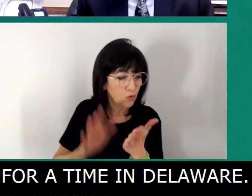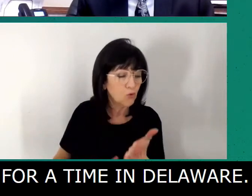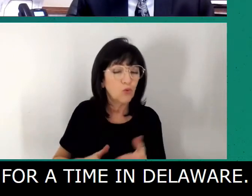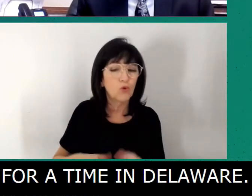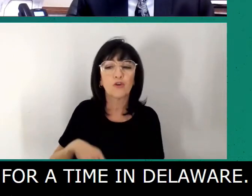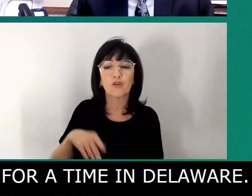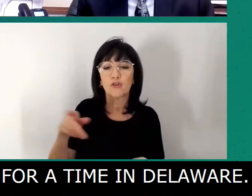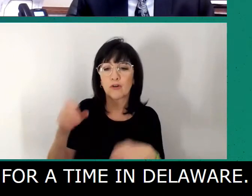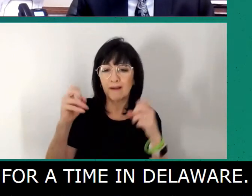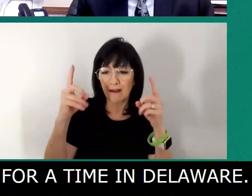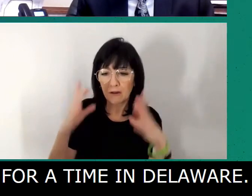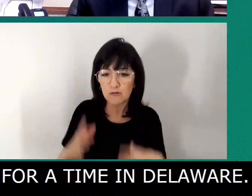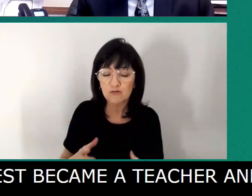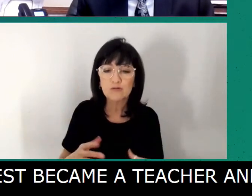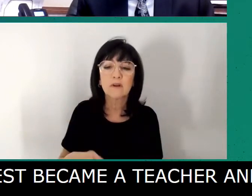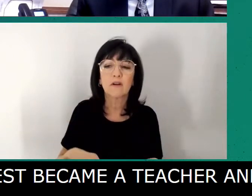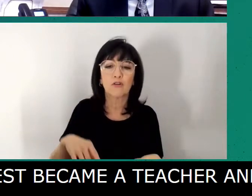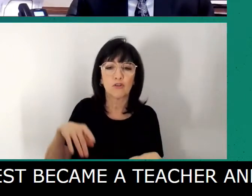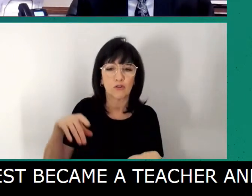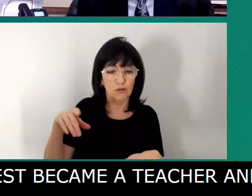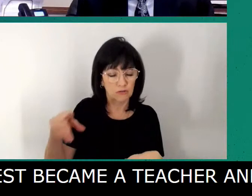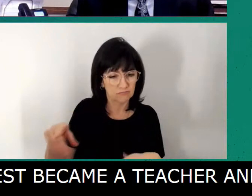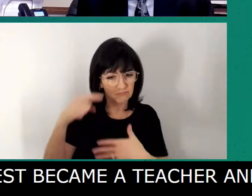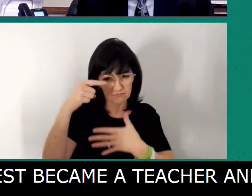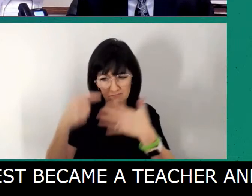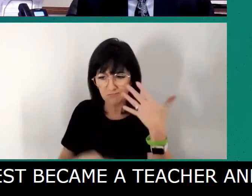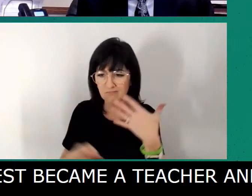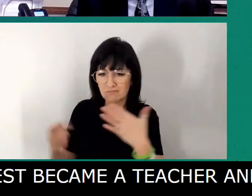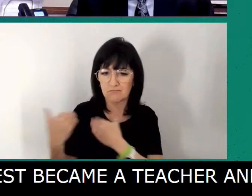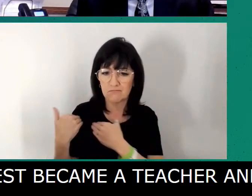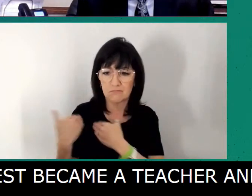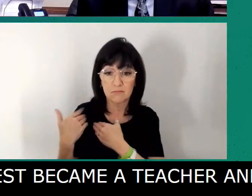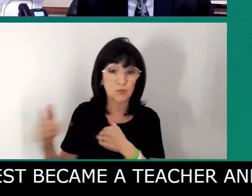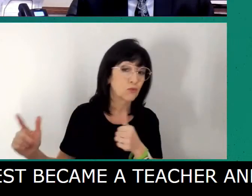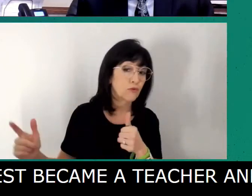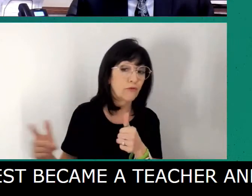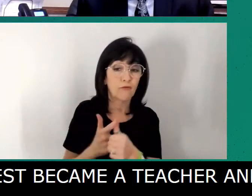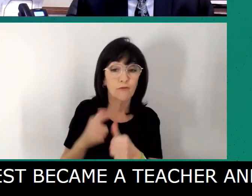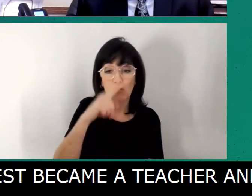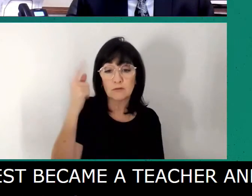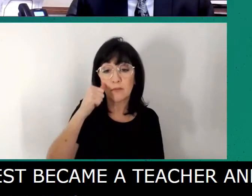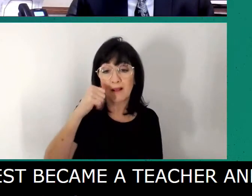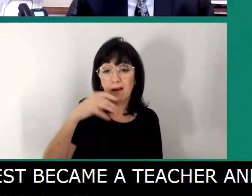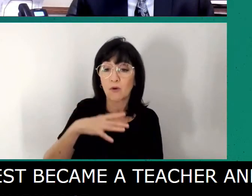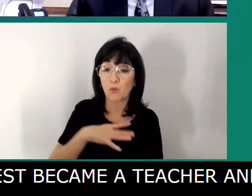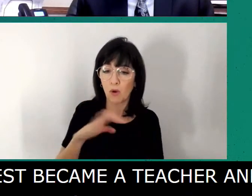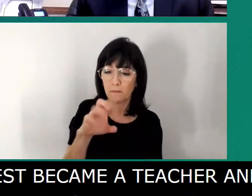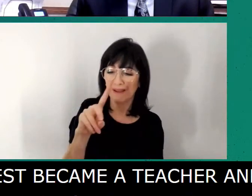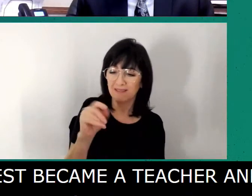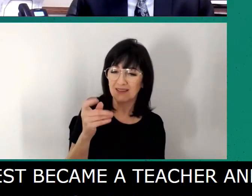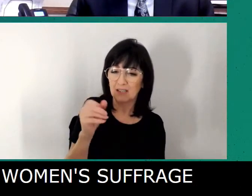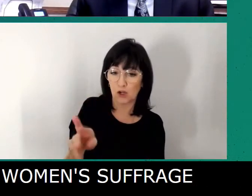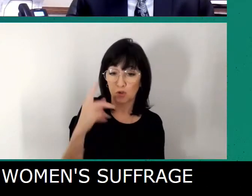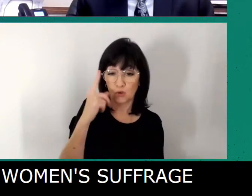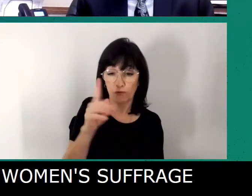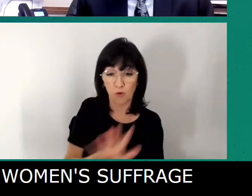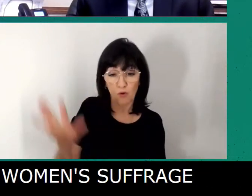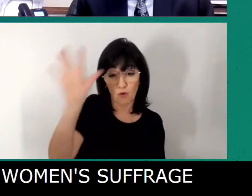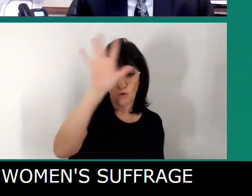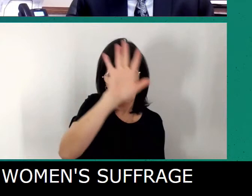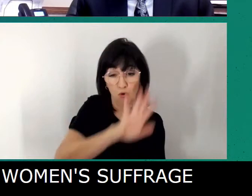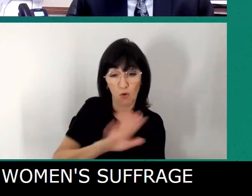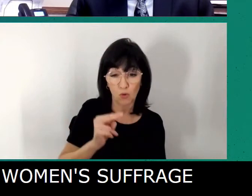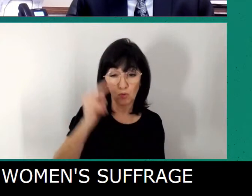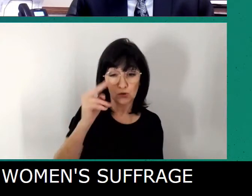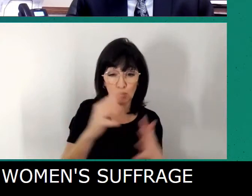suffrage movement. She was also the first Black women newspaper editor in North America. The family moved and